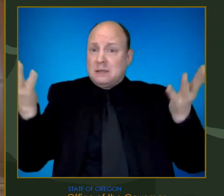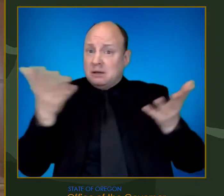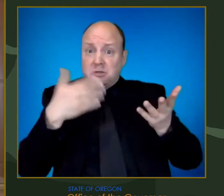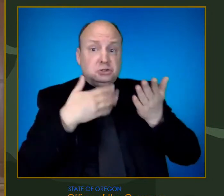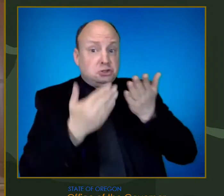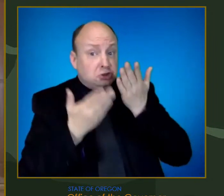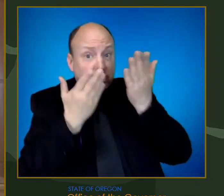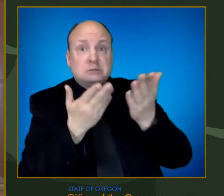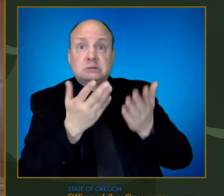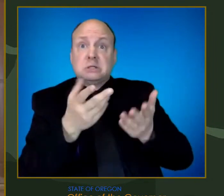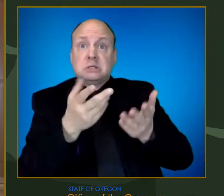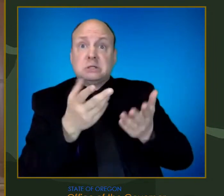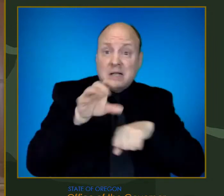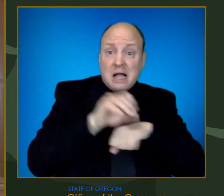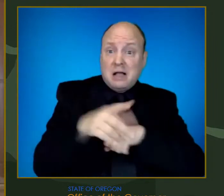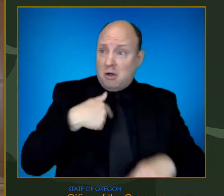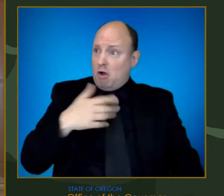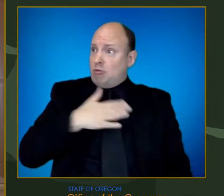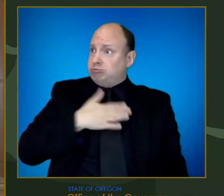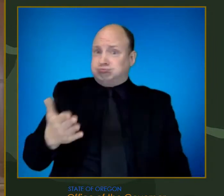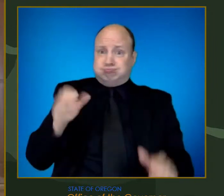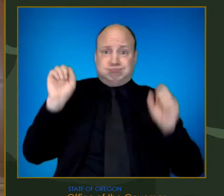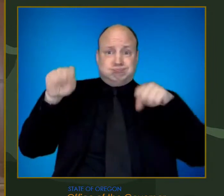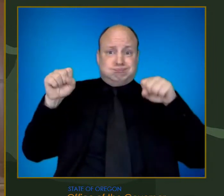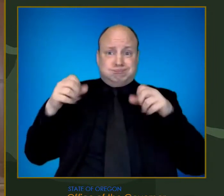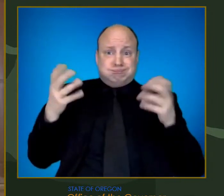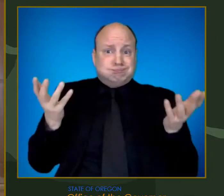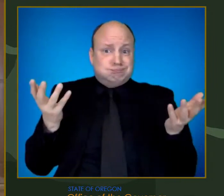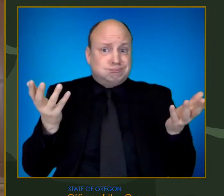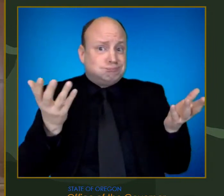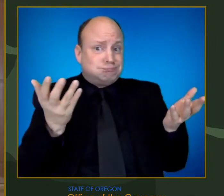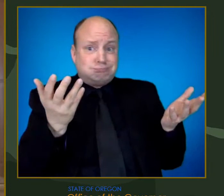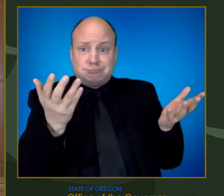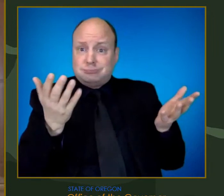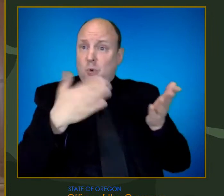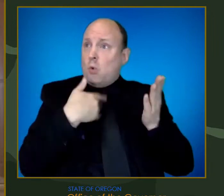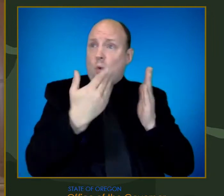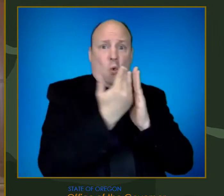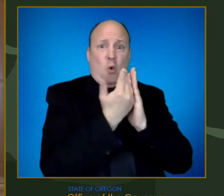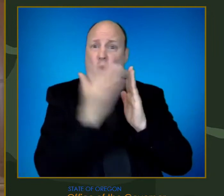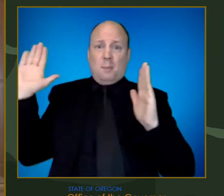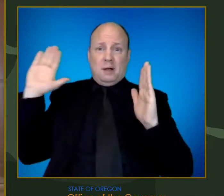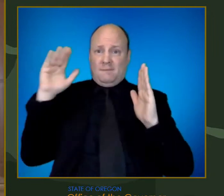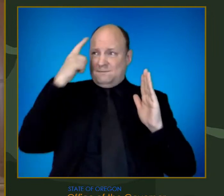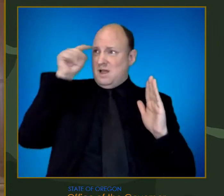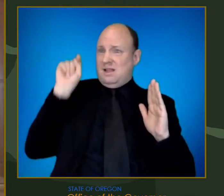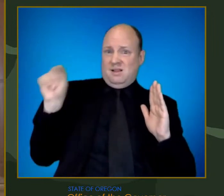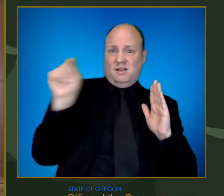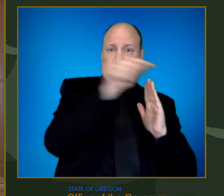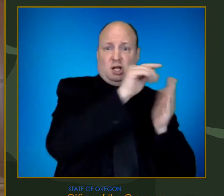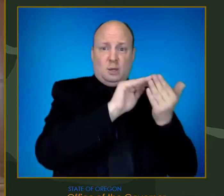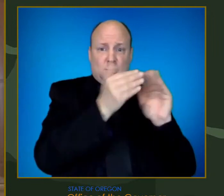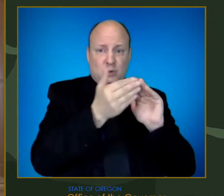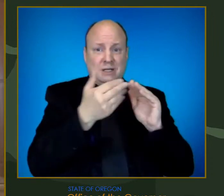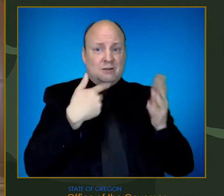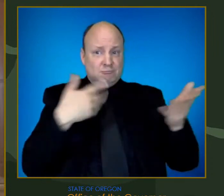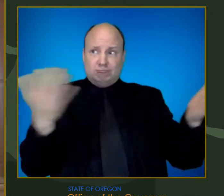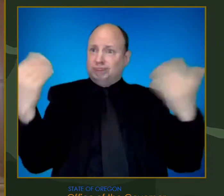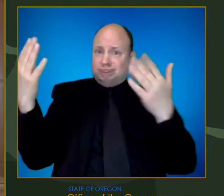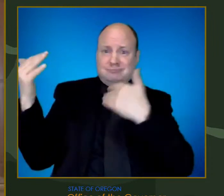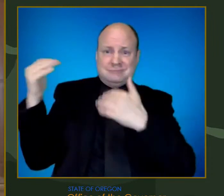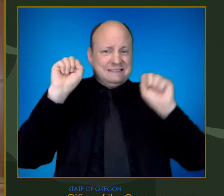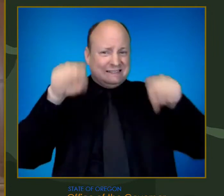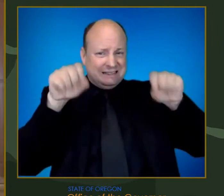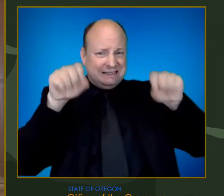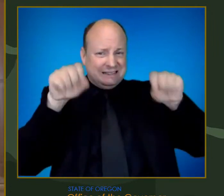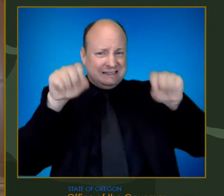office is proactively reaching out to our partners to solicit additional recommendations.